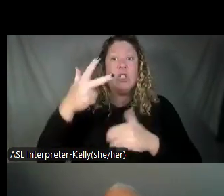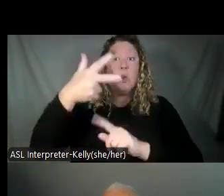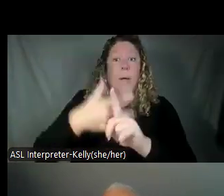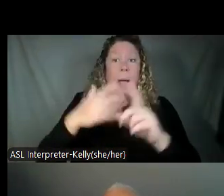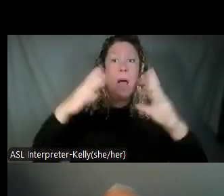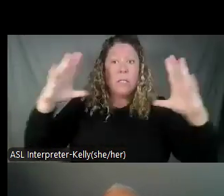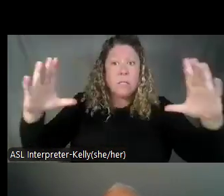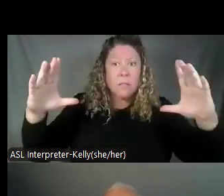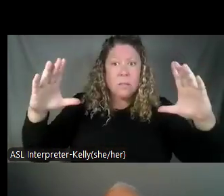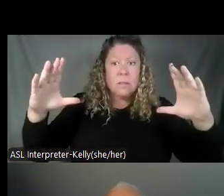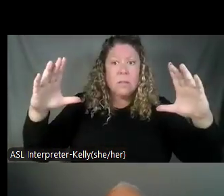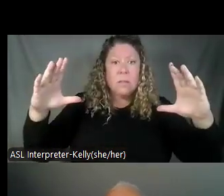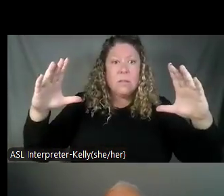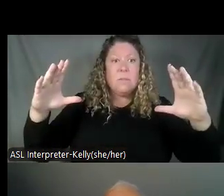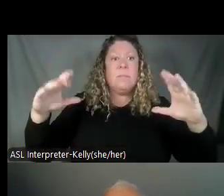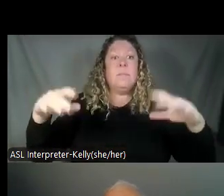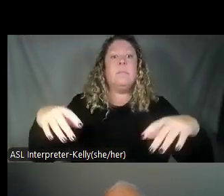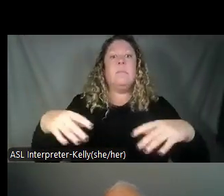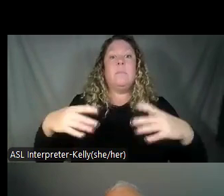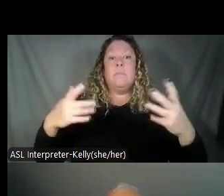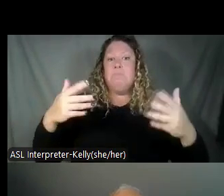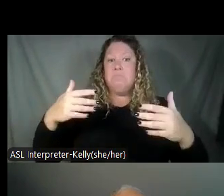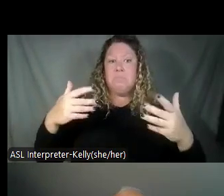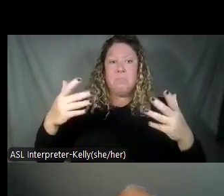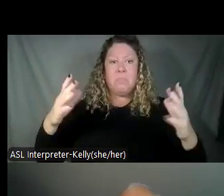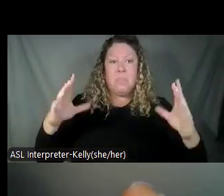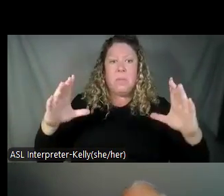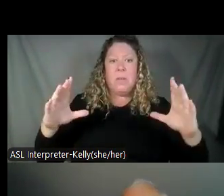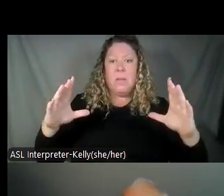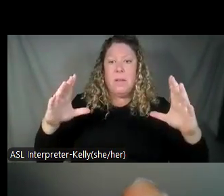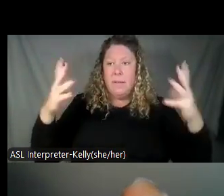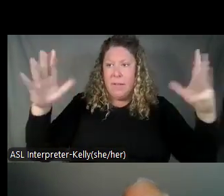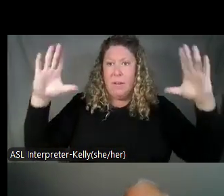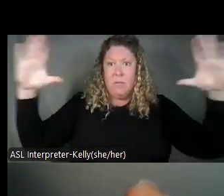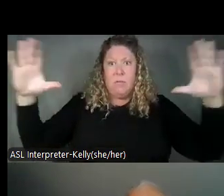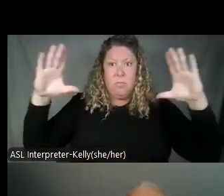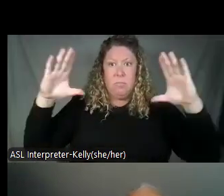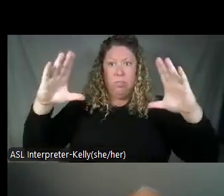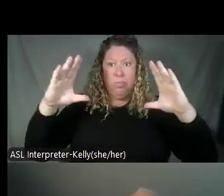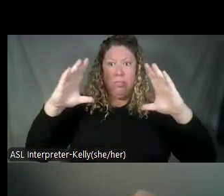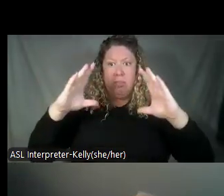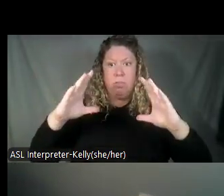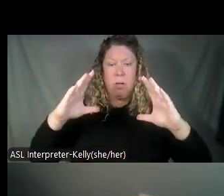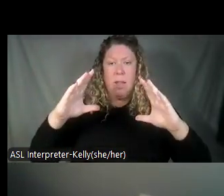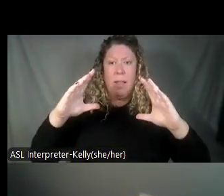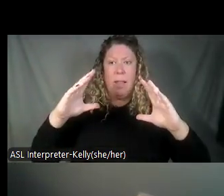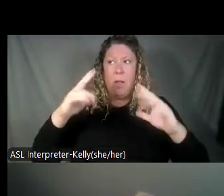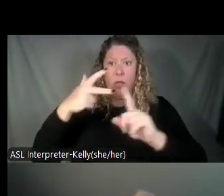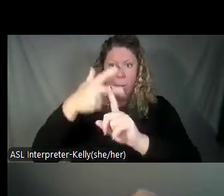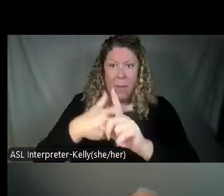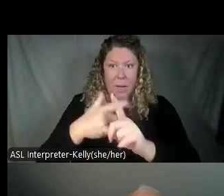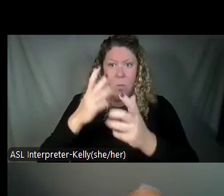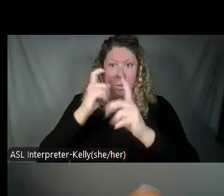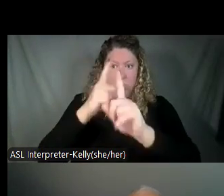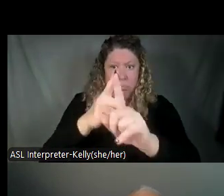the next big step, the next big milestone? And then once you have that milestone, breaking that down into the things you need to do